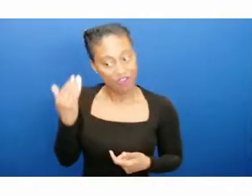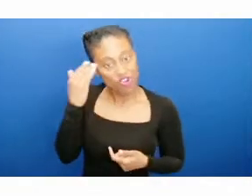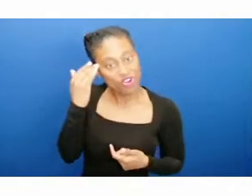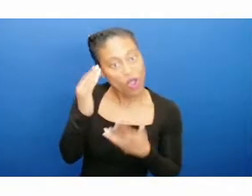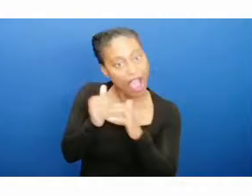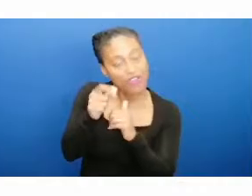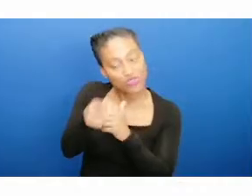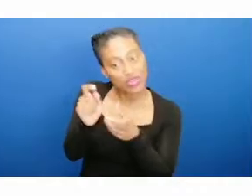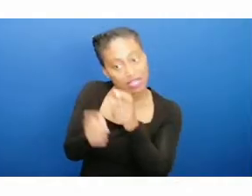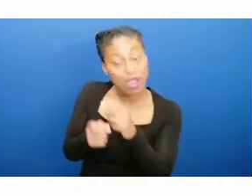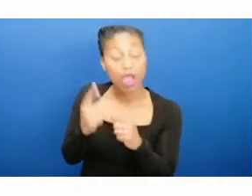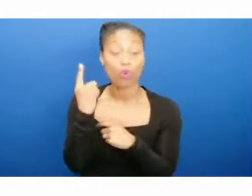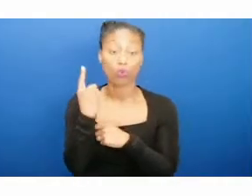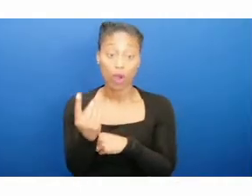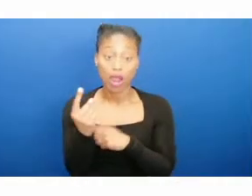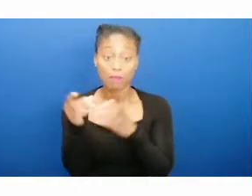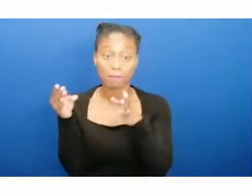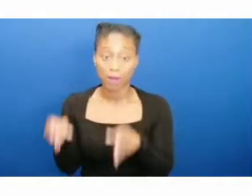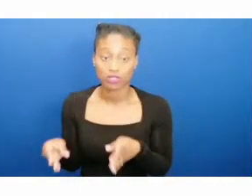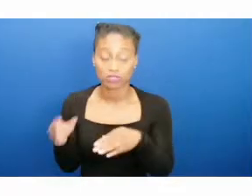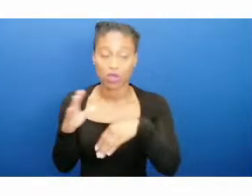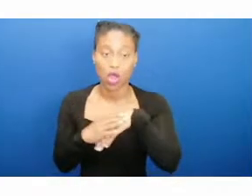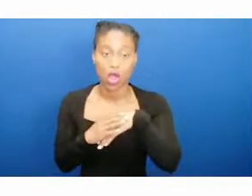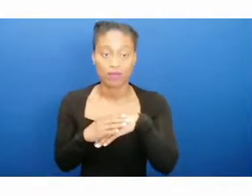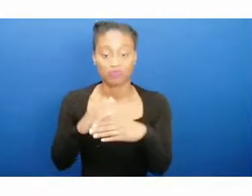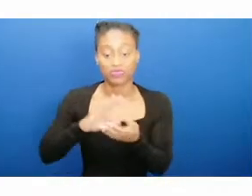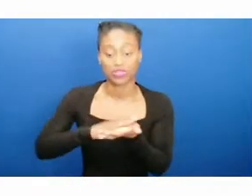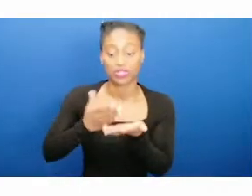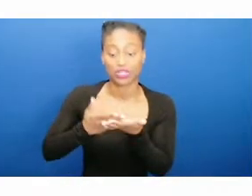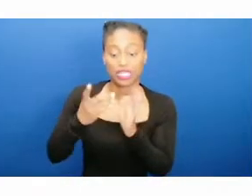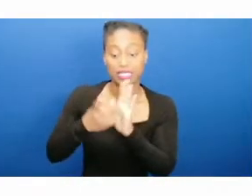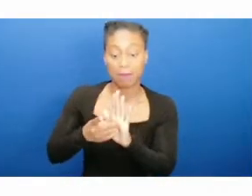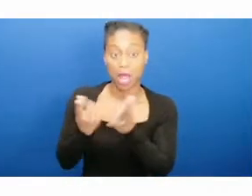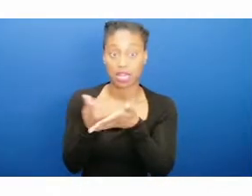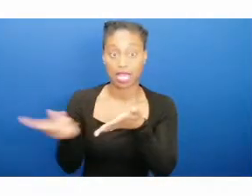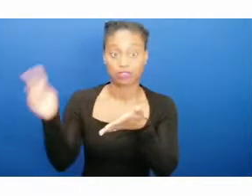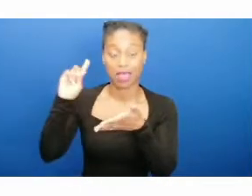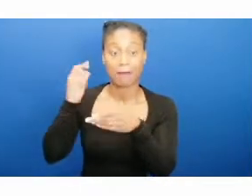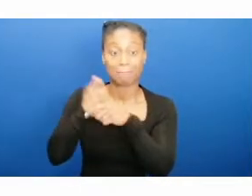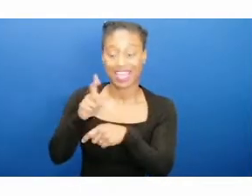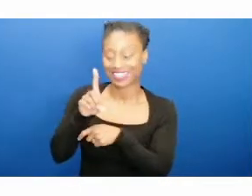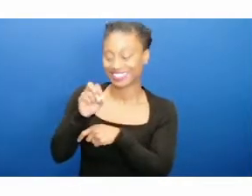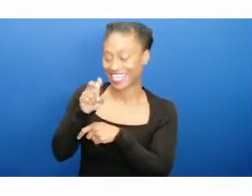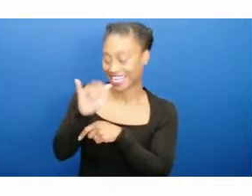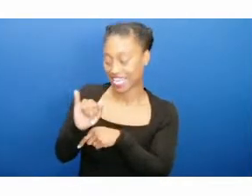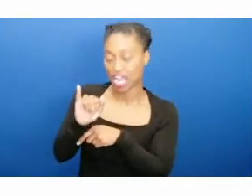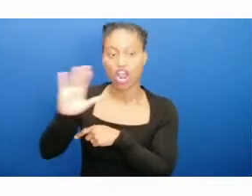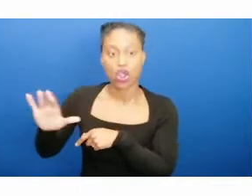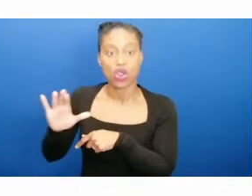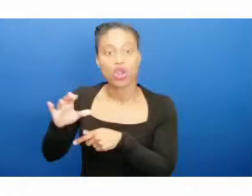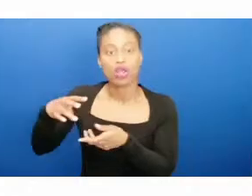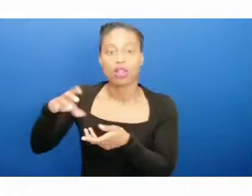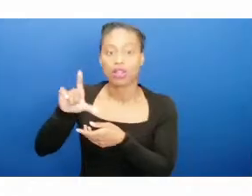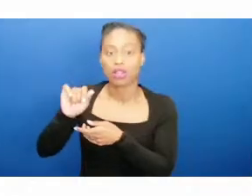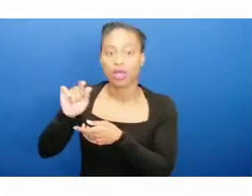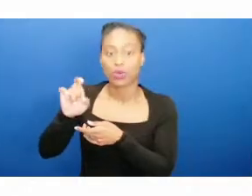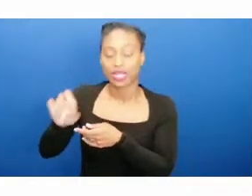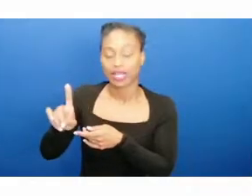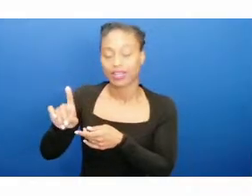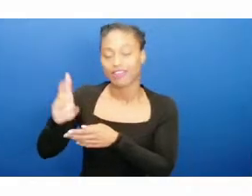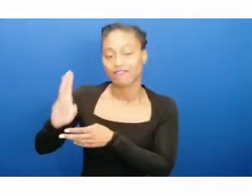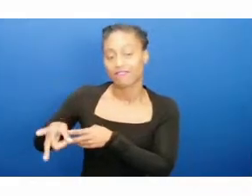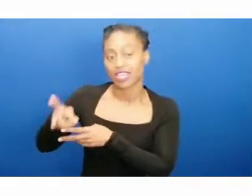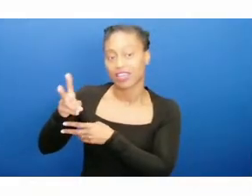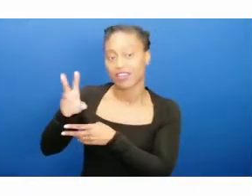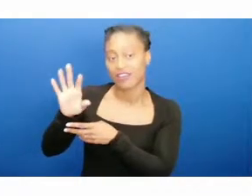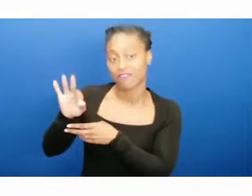Actually, someone who was on the cooking demo last week make Danny's loaded vegan fries and sent their picture to